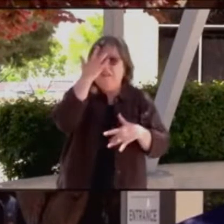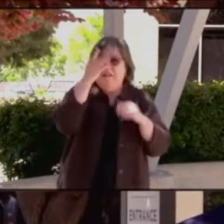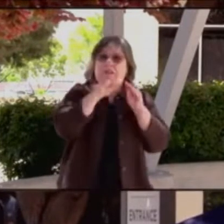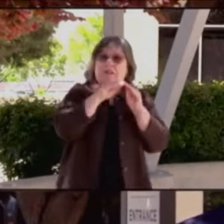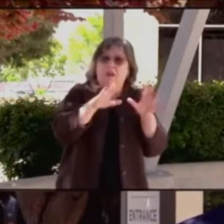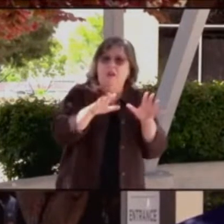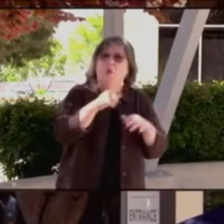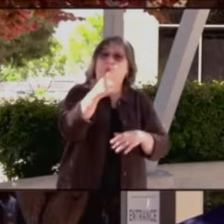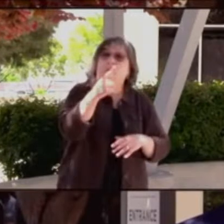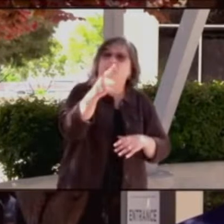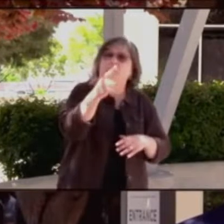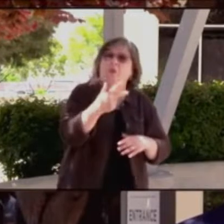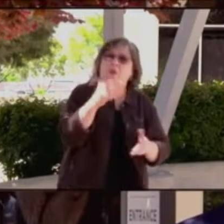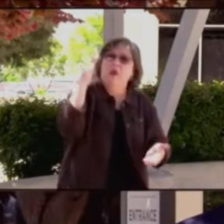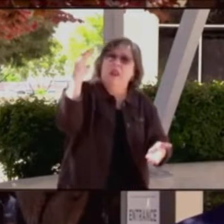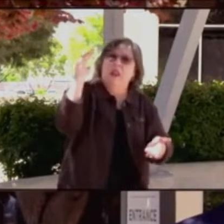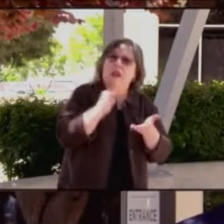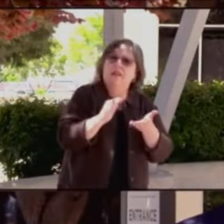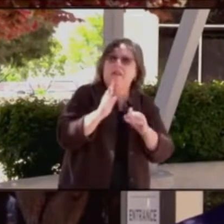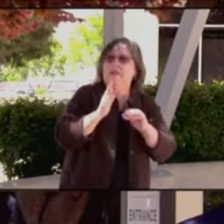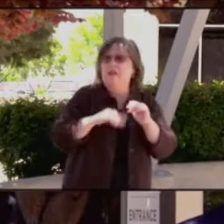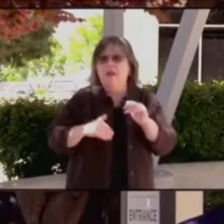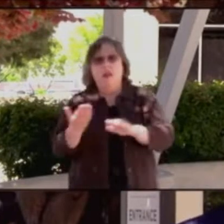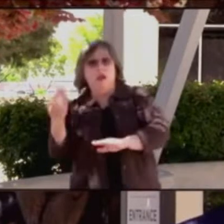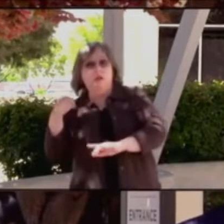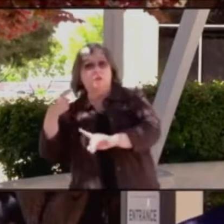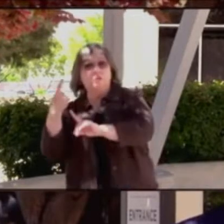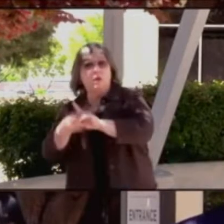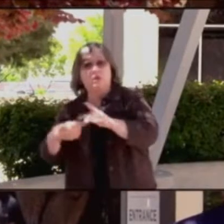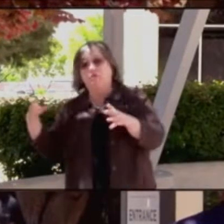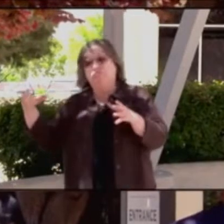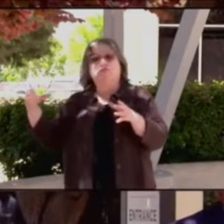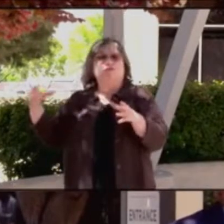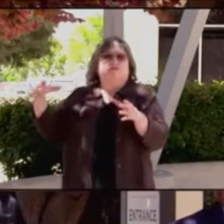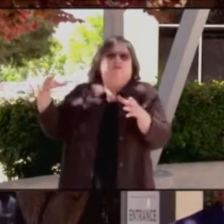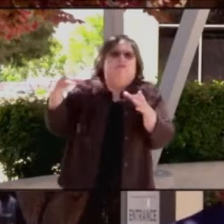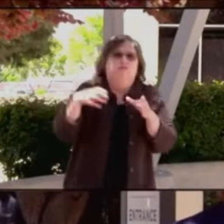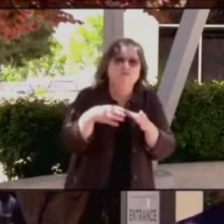was less than a month ago. Our positivity rate is